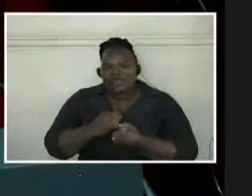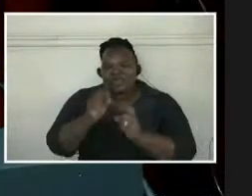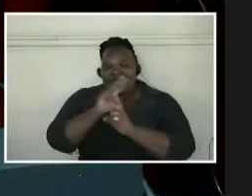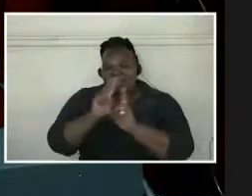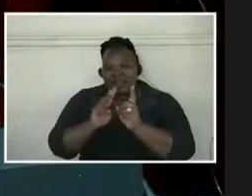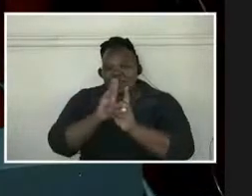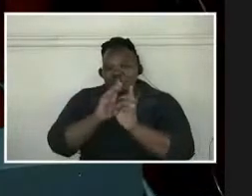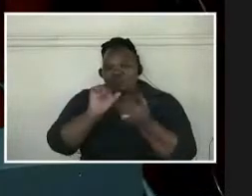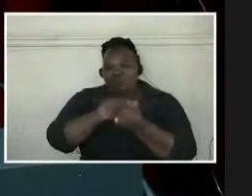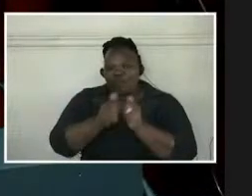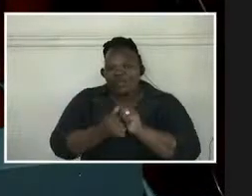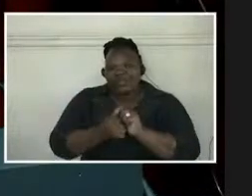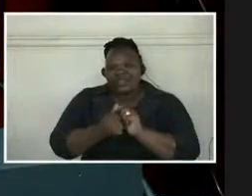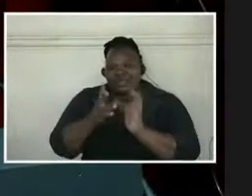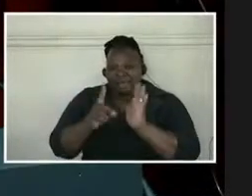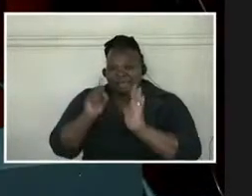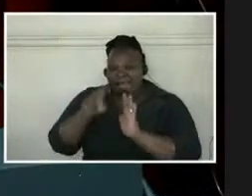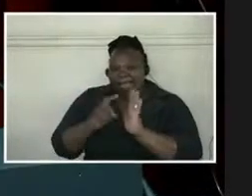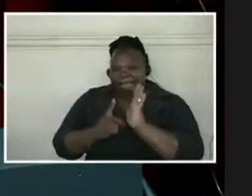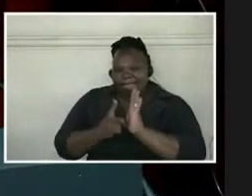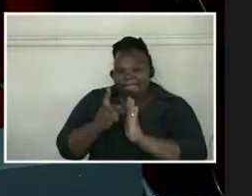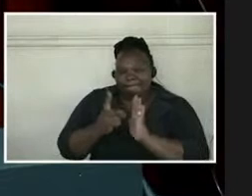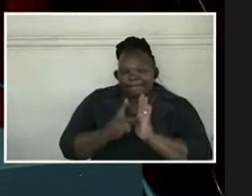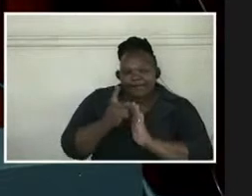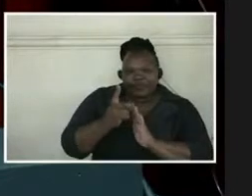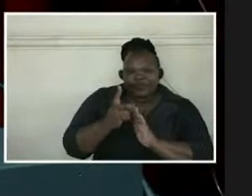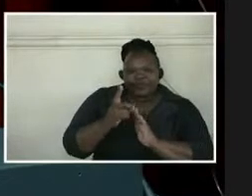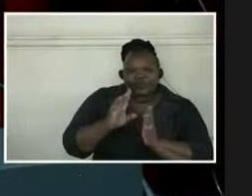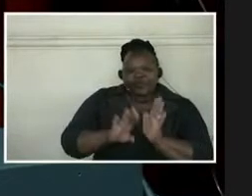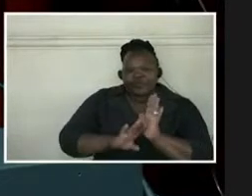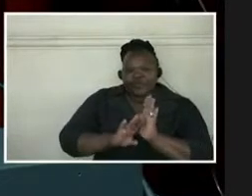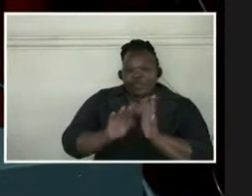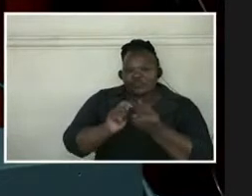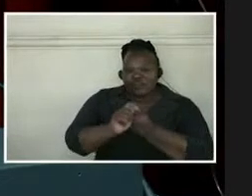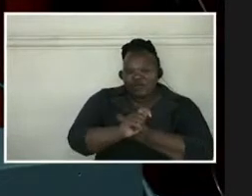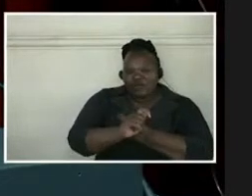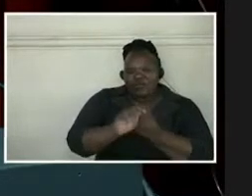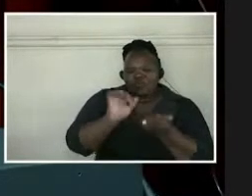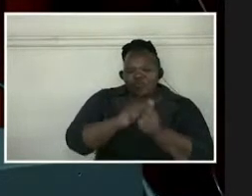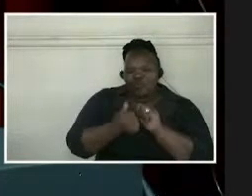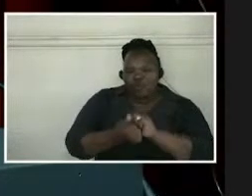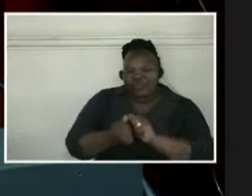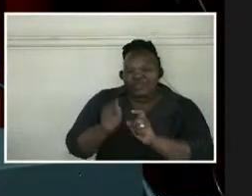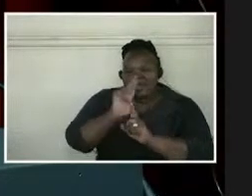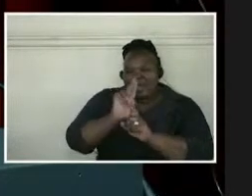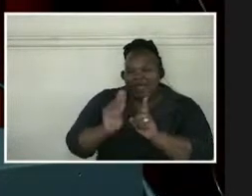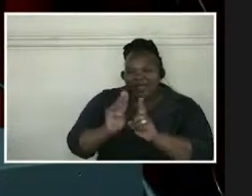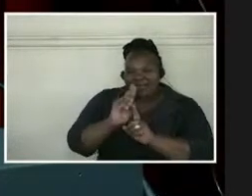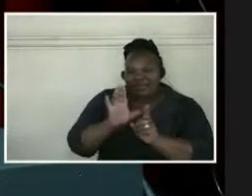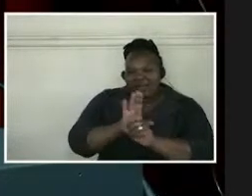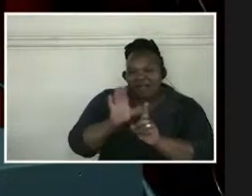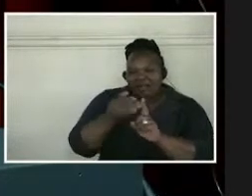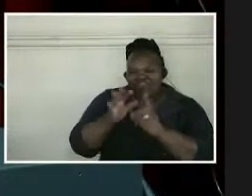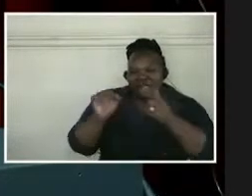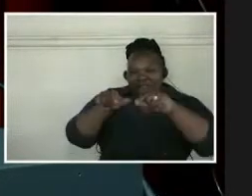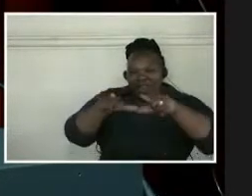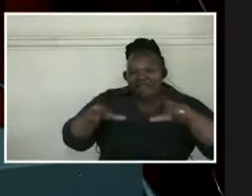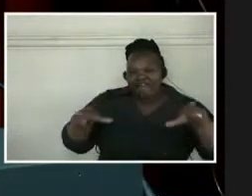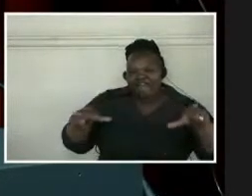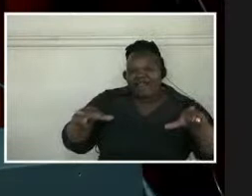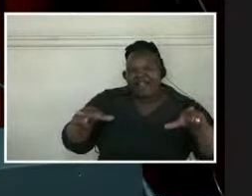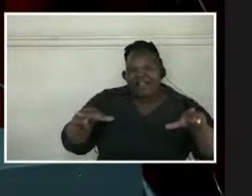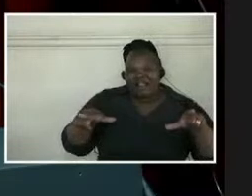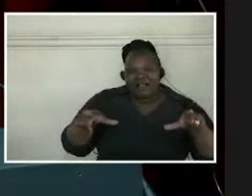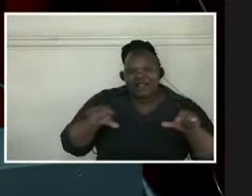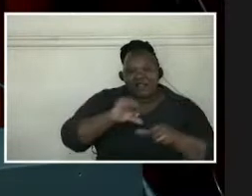culture plans to develop and transform sports art and culture at the levels and harness their